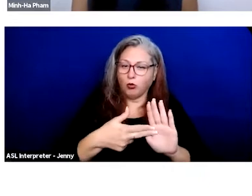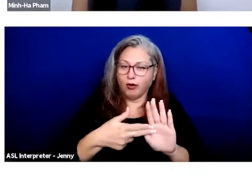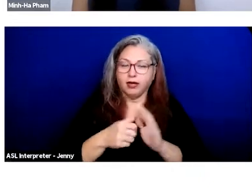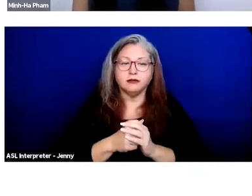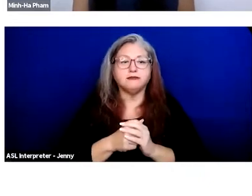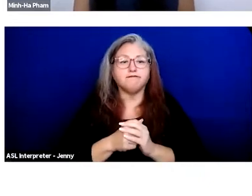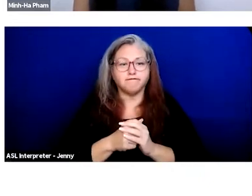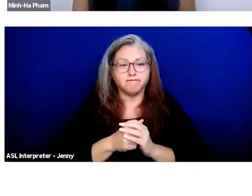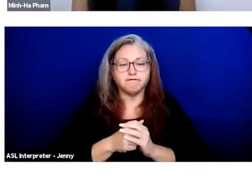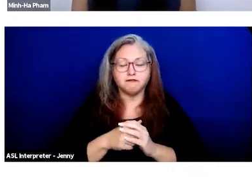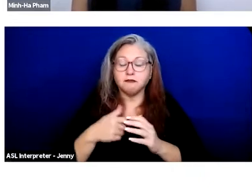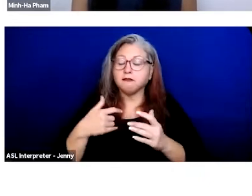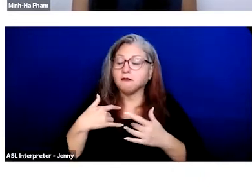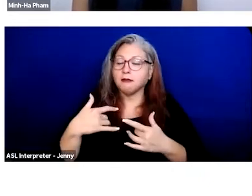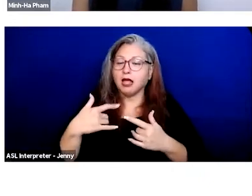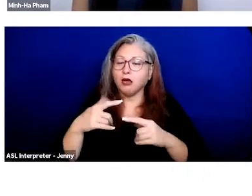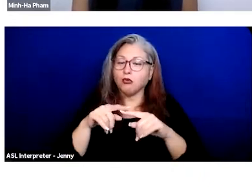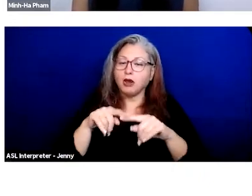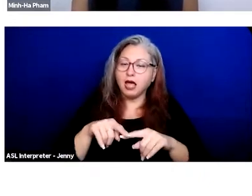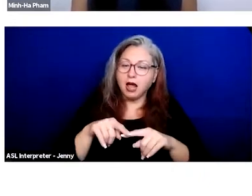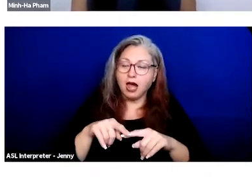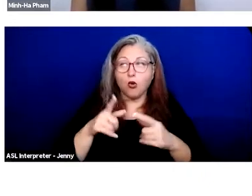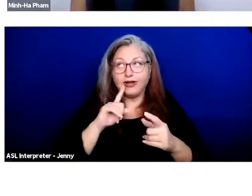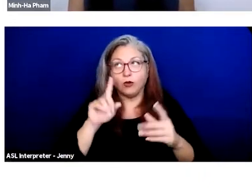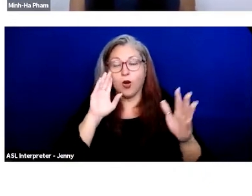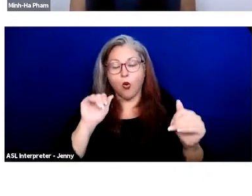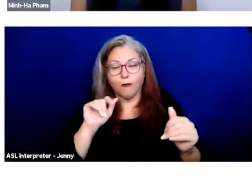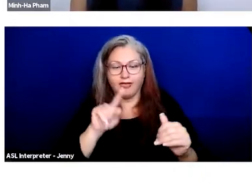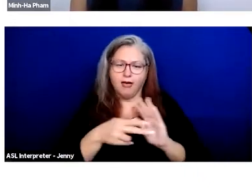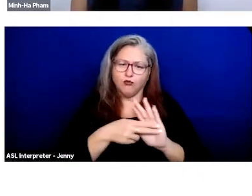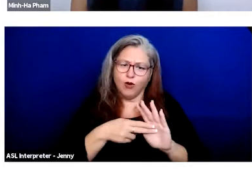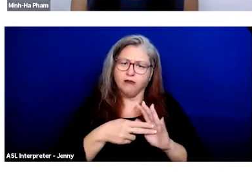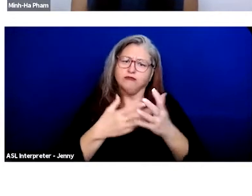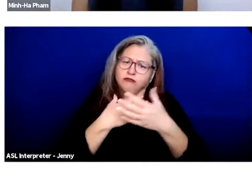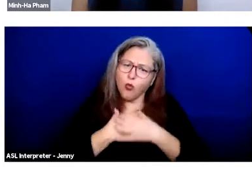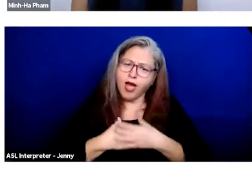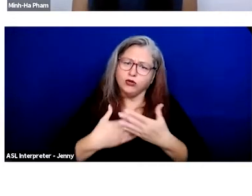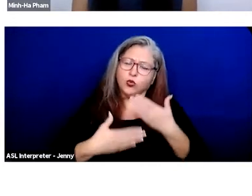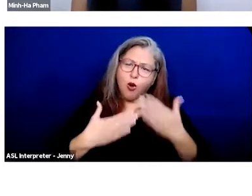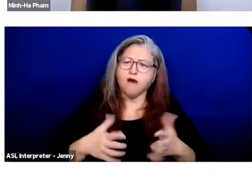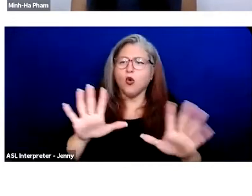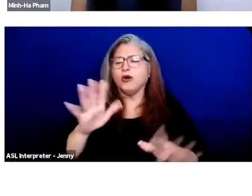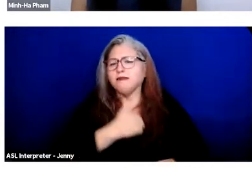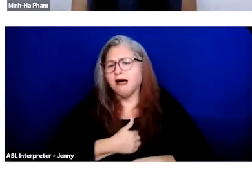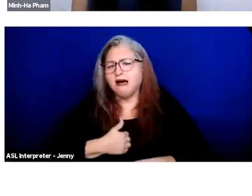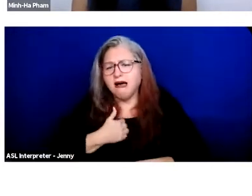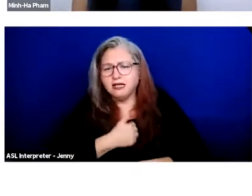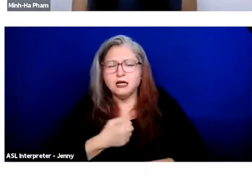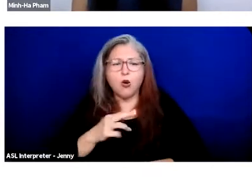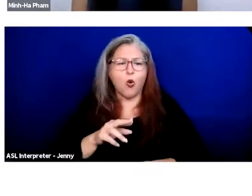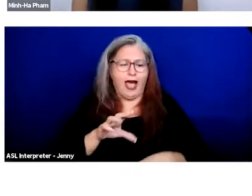We rely on, and really, we hope that brands want to offer some kind of apology or apologetic